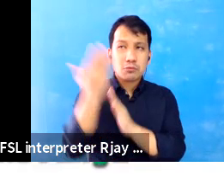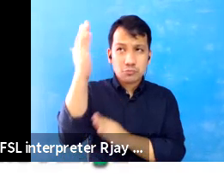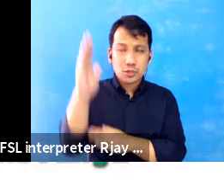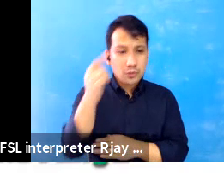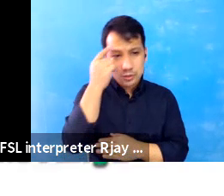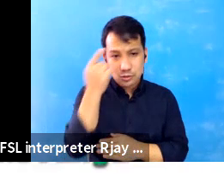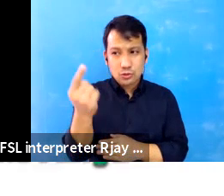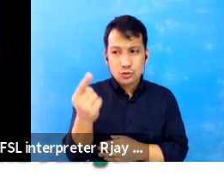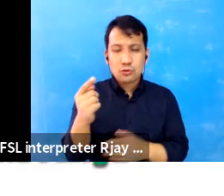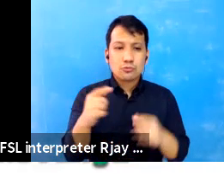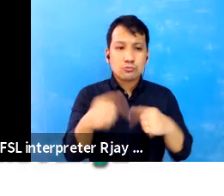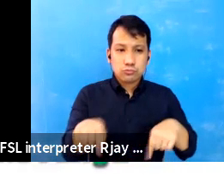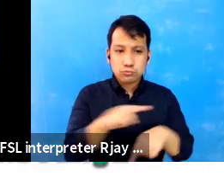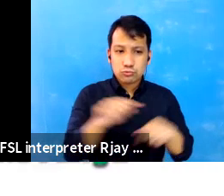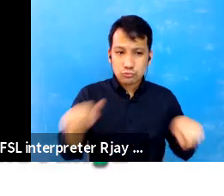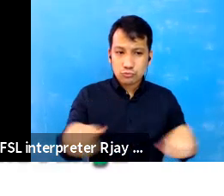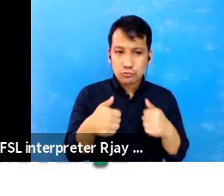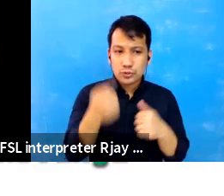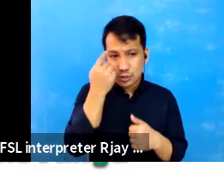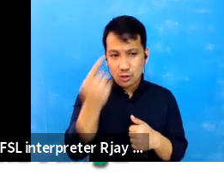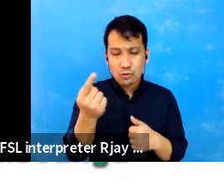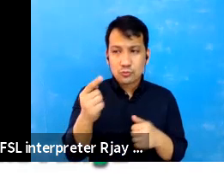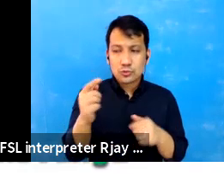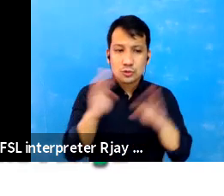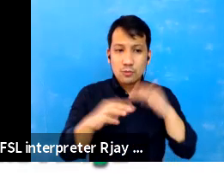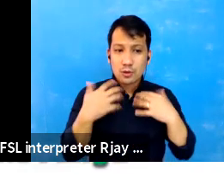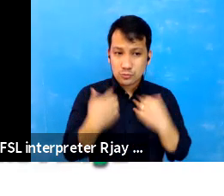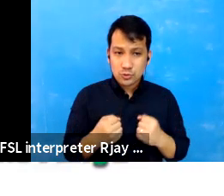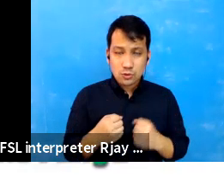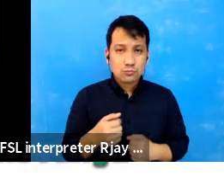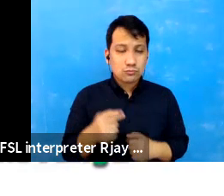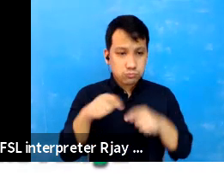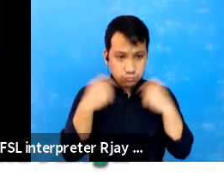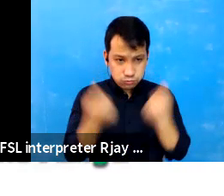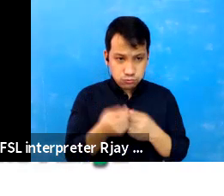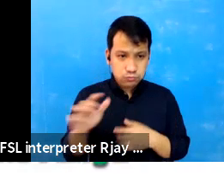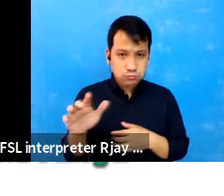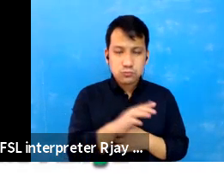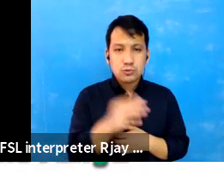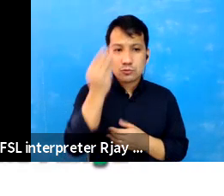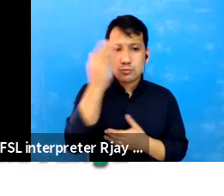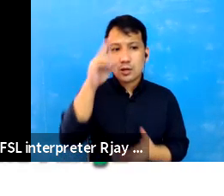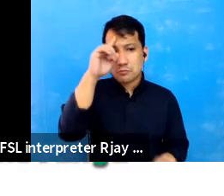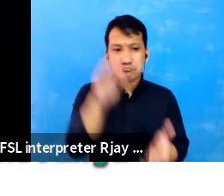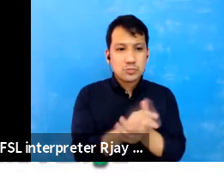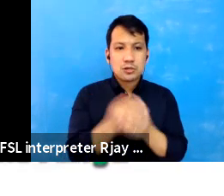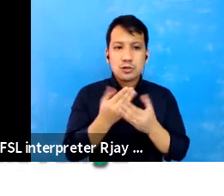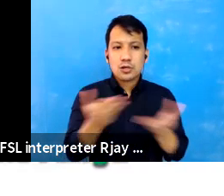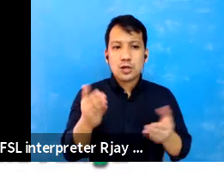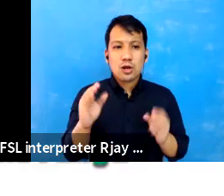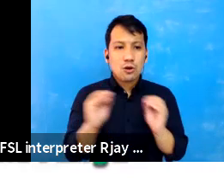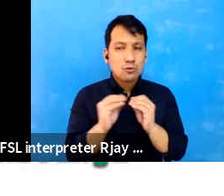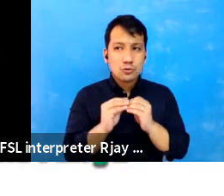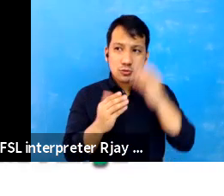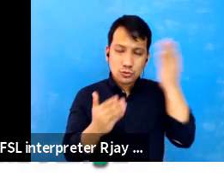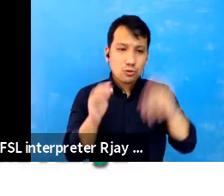alone to face these challenges. I have a strong team. I strongly believe that as long as we